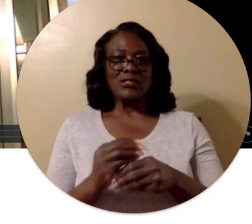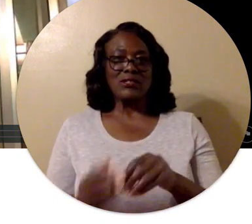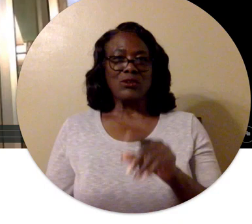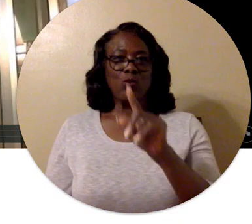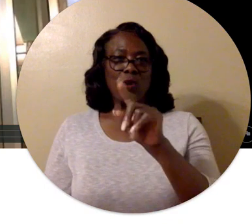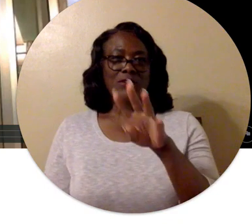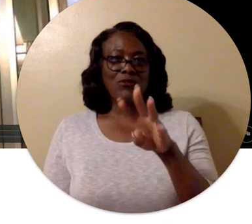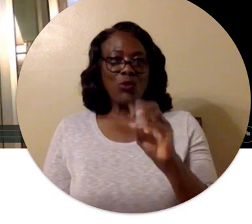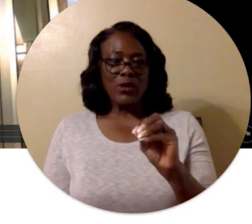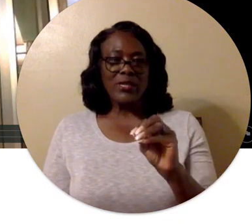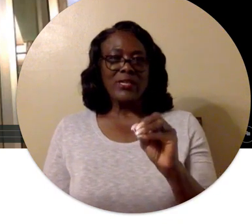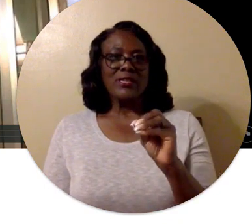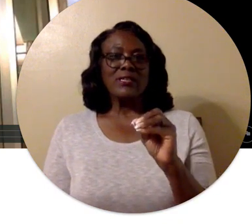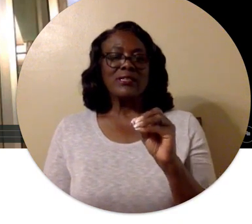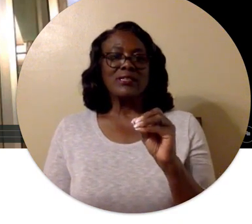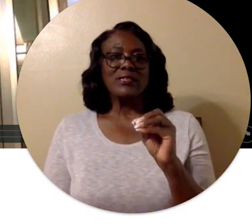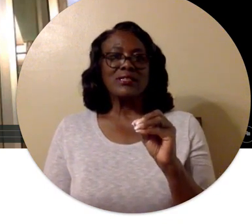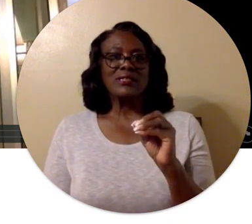140